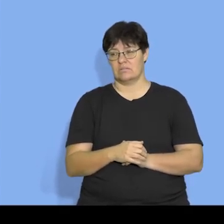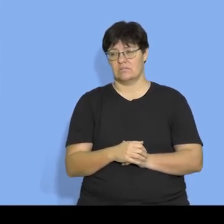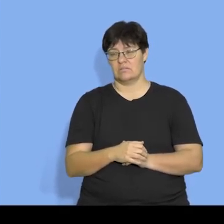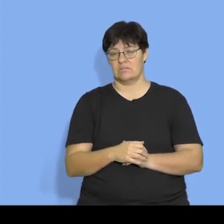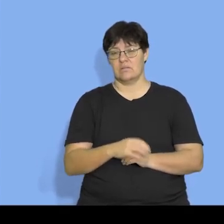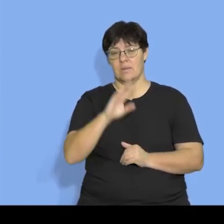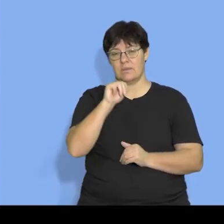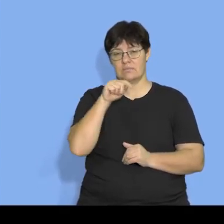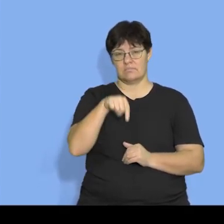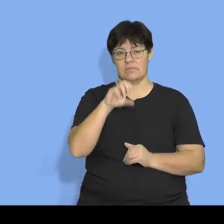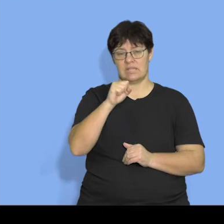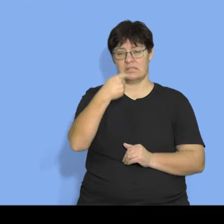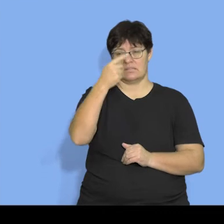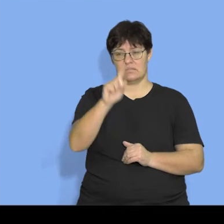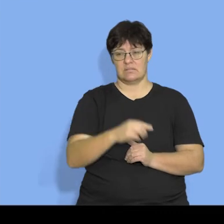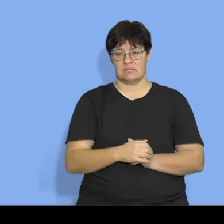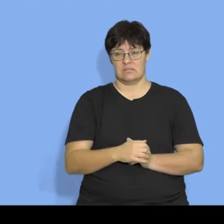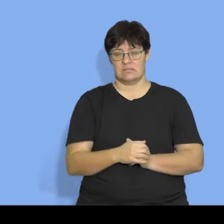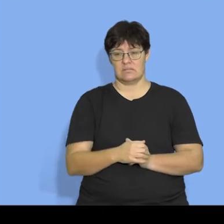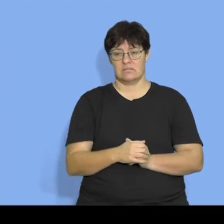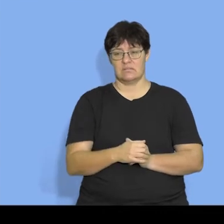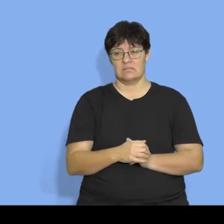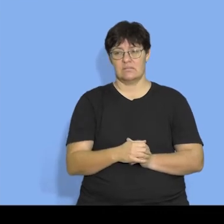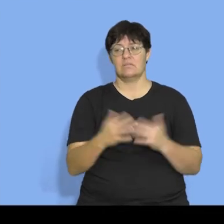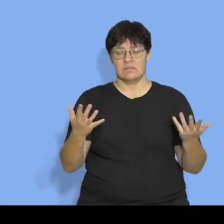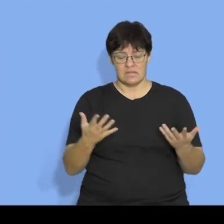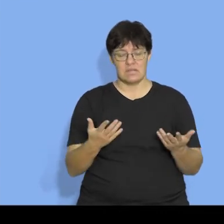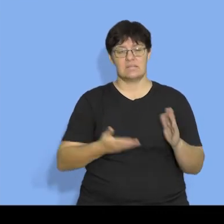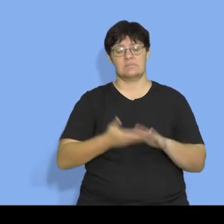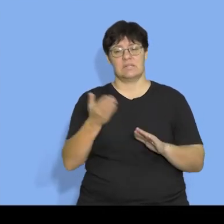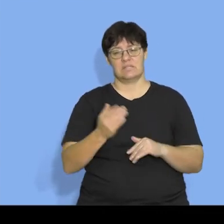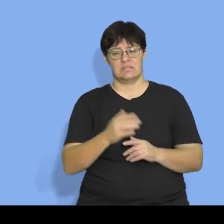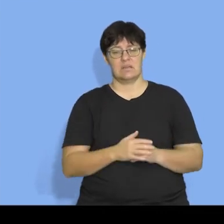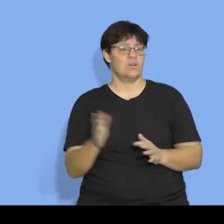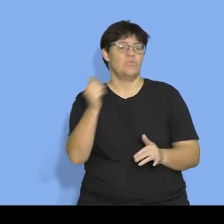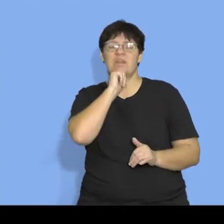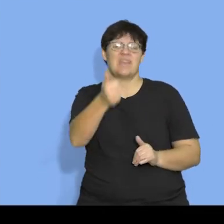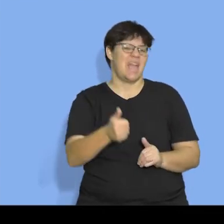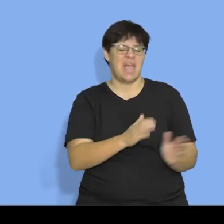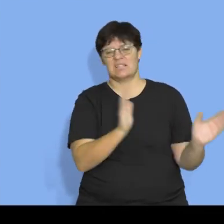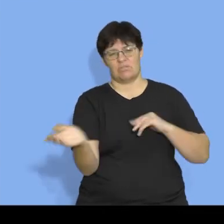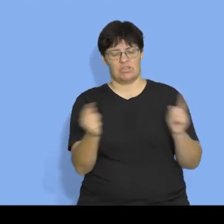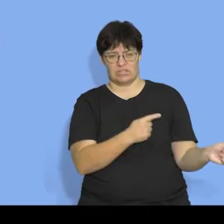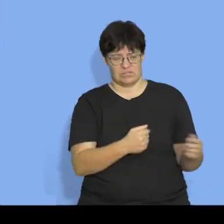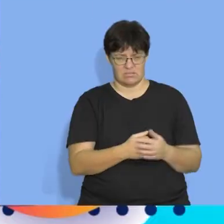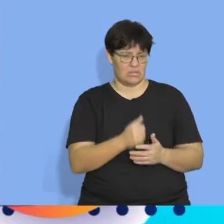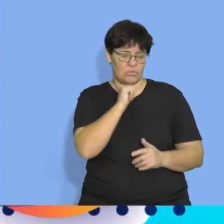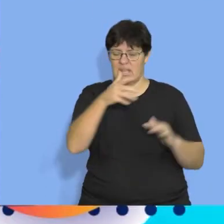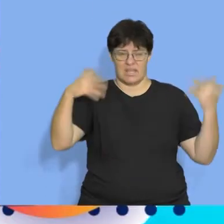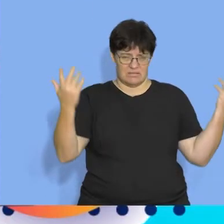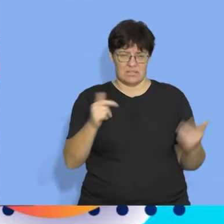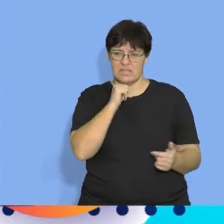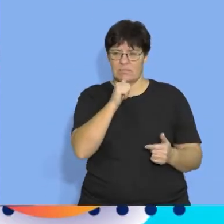0,037 meters per second. This is a speed. I don't care about the direction at